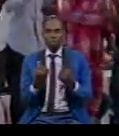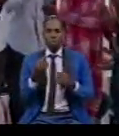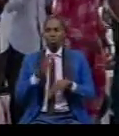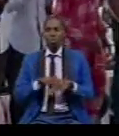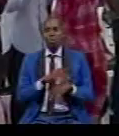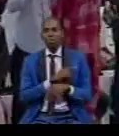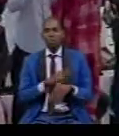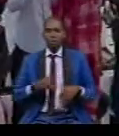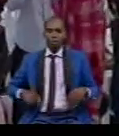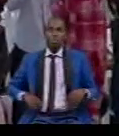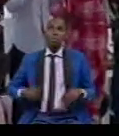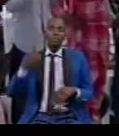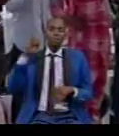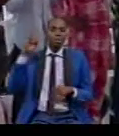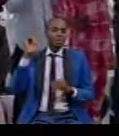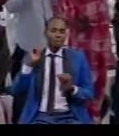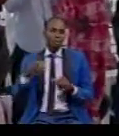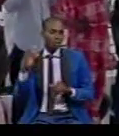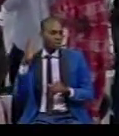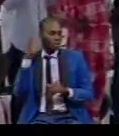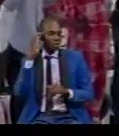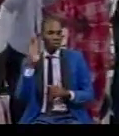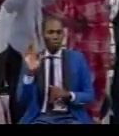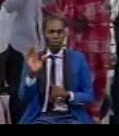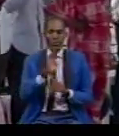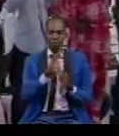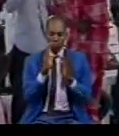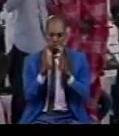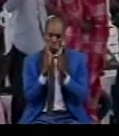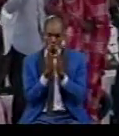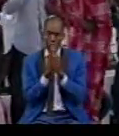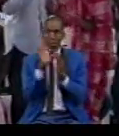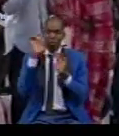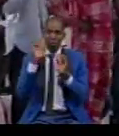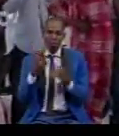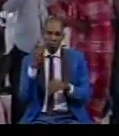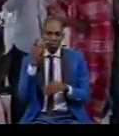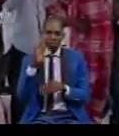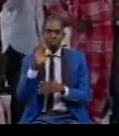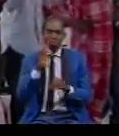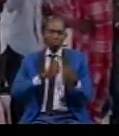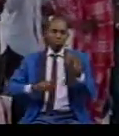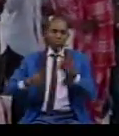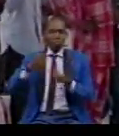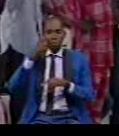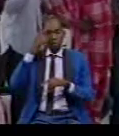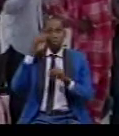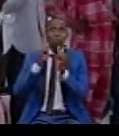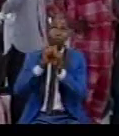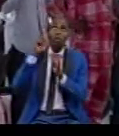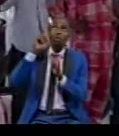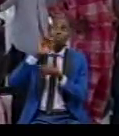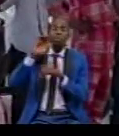acting unto us. Is able him, to make you overcome every trial.